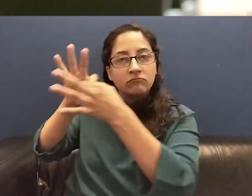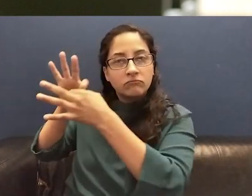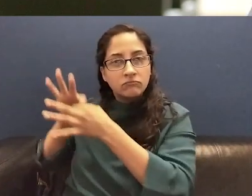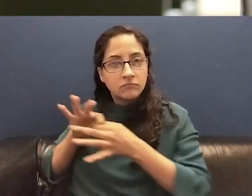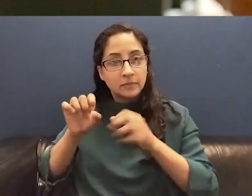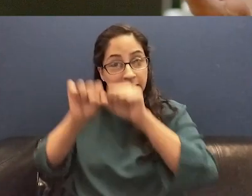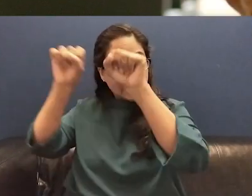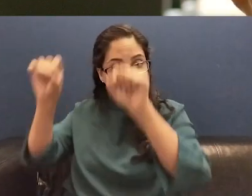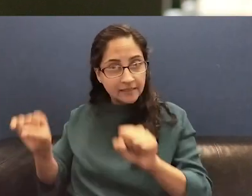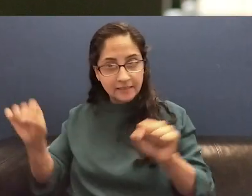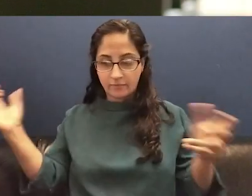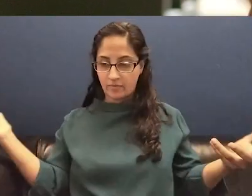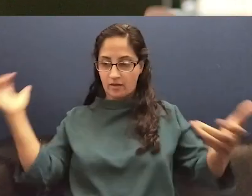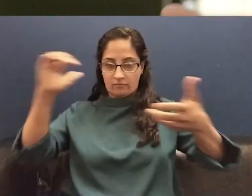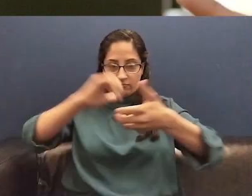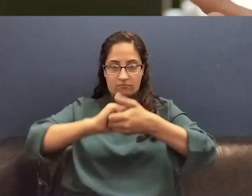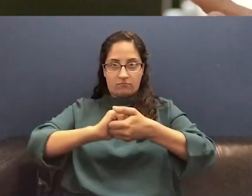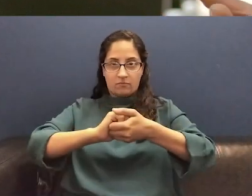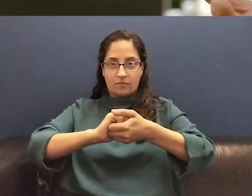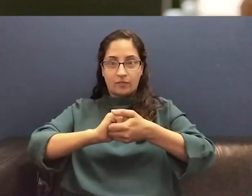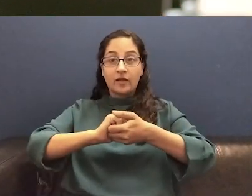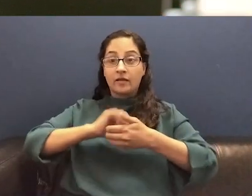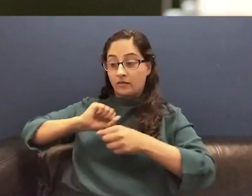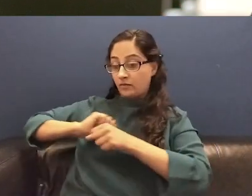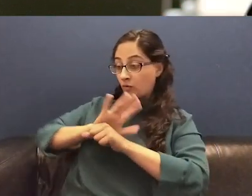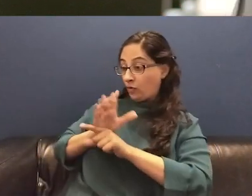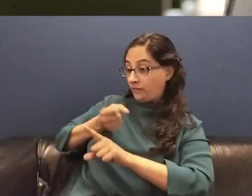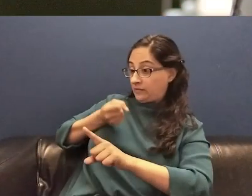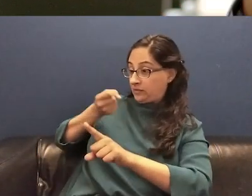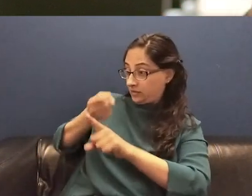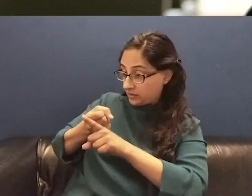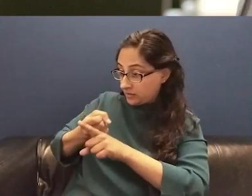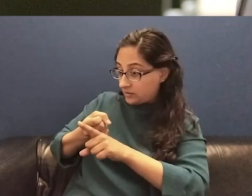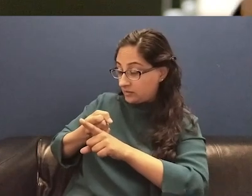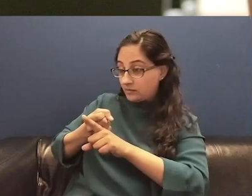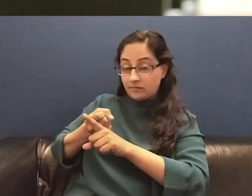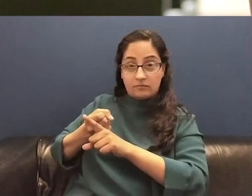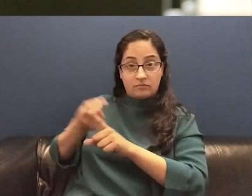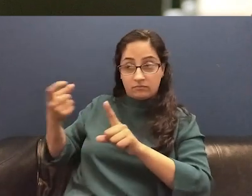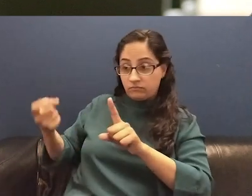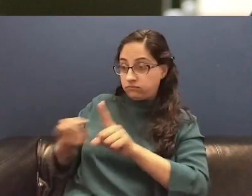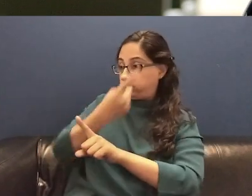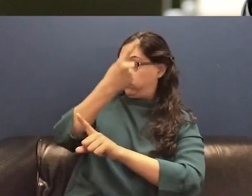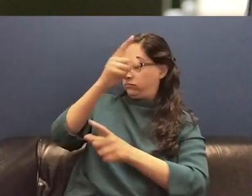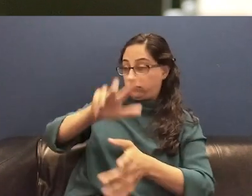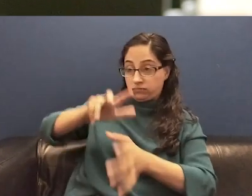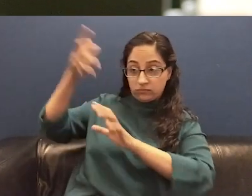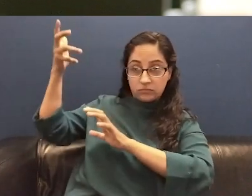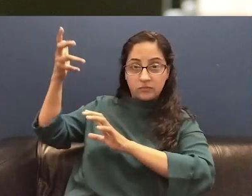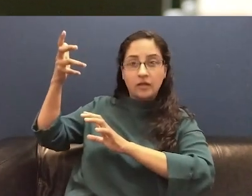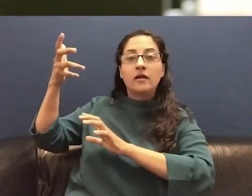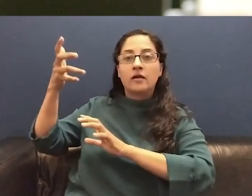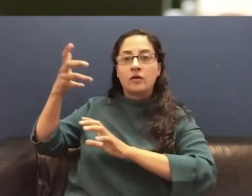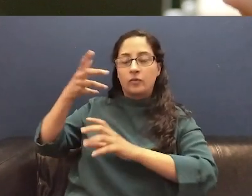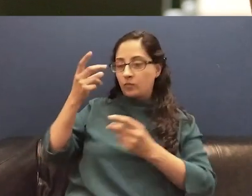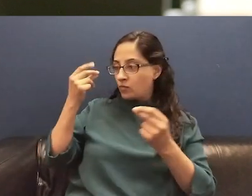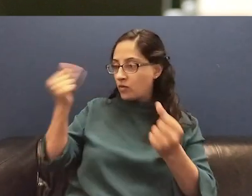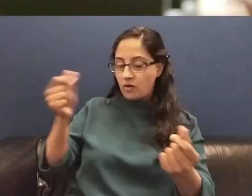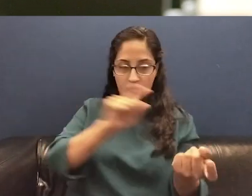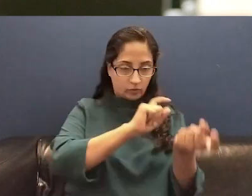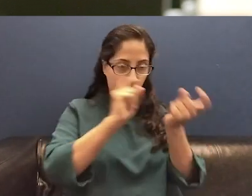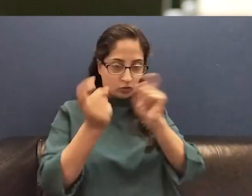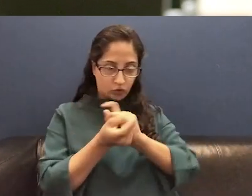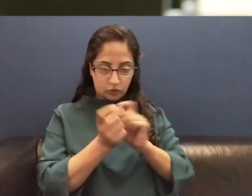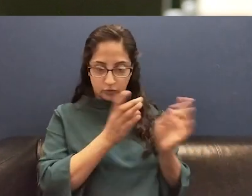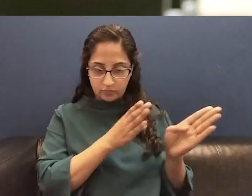when COVID created a new set of circumstances, and still try to support as much as we can the kids who were dedicated